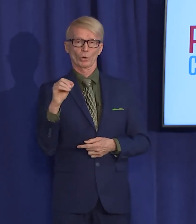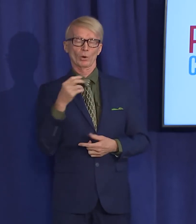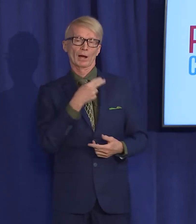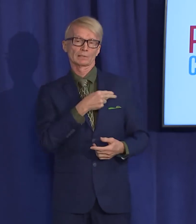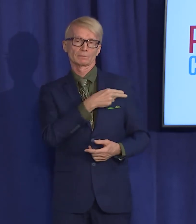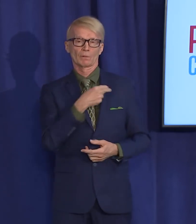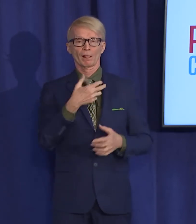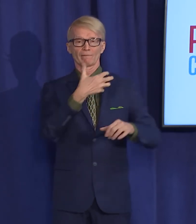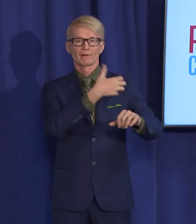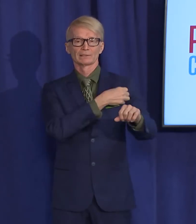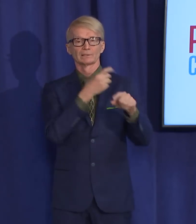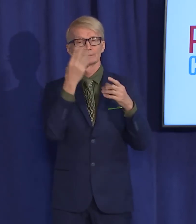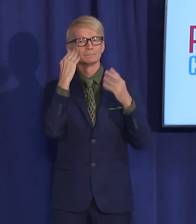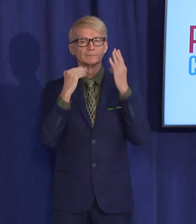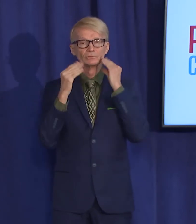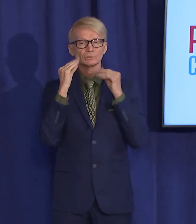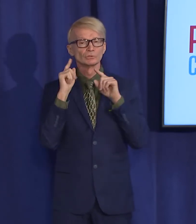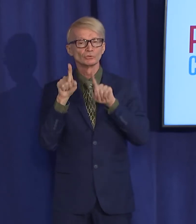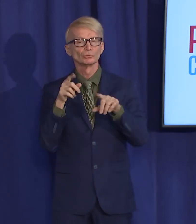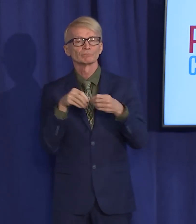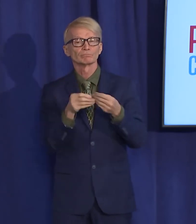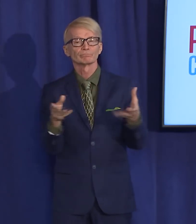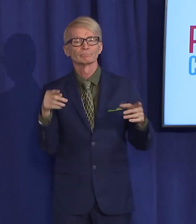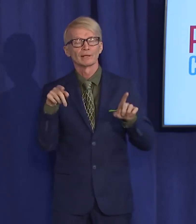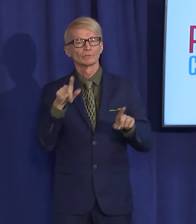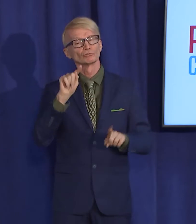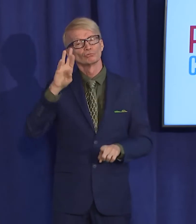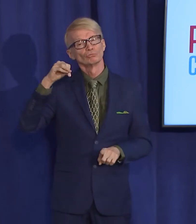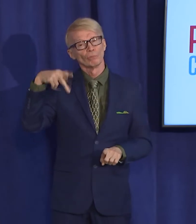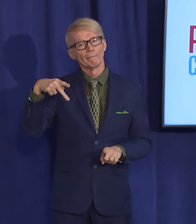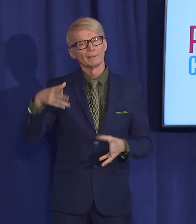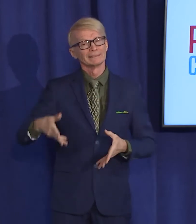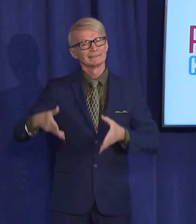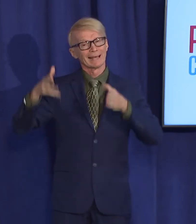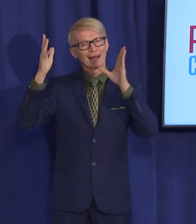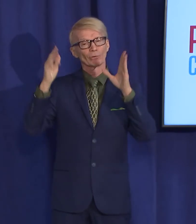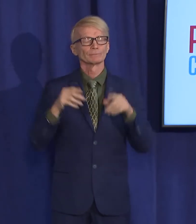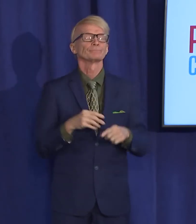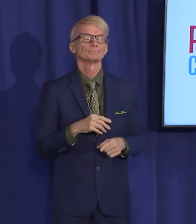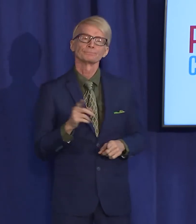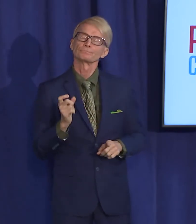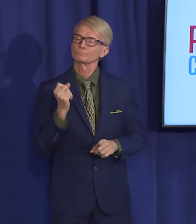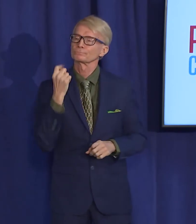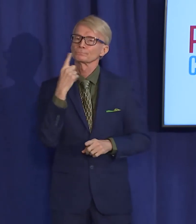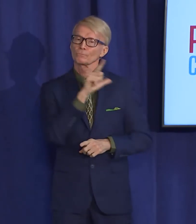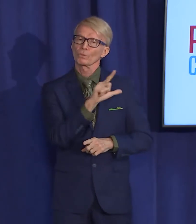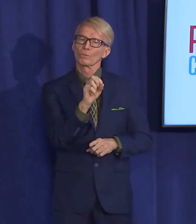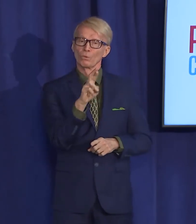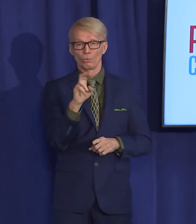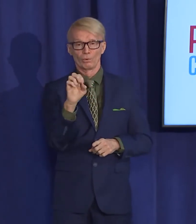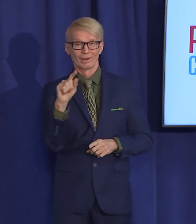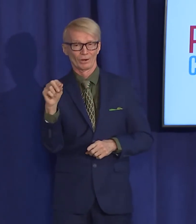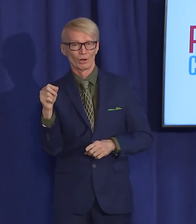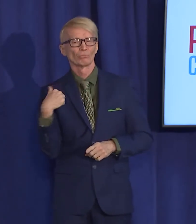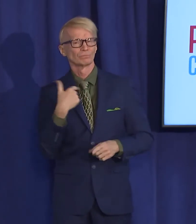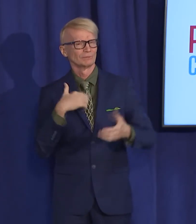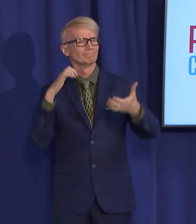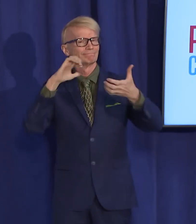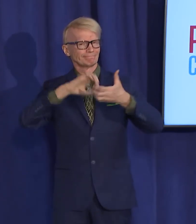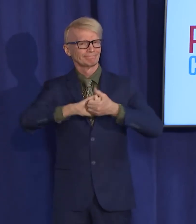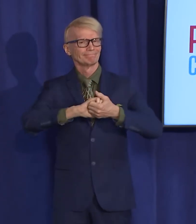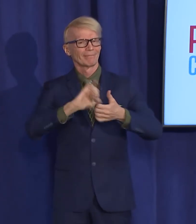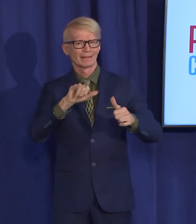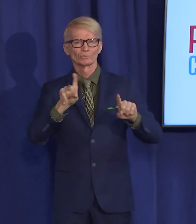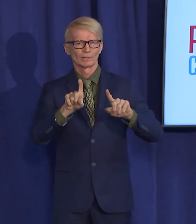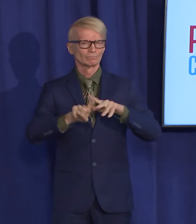Tower. So Loretto Hospital obviously has been a major partner of ours all along. It's where we launched our